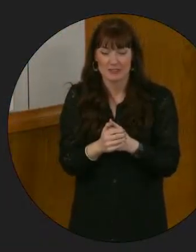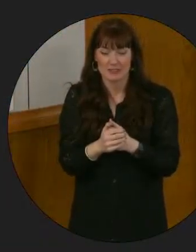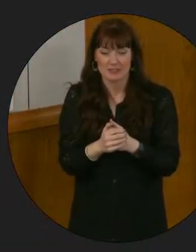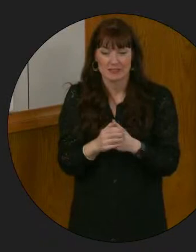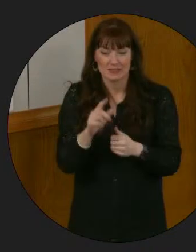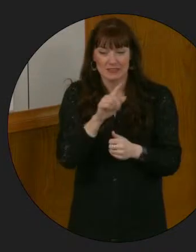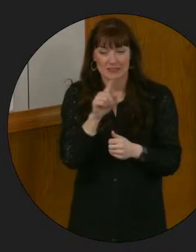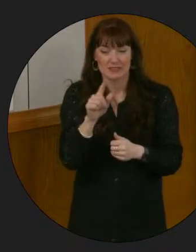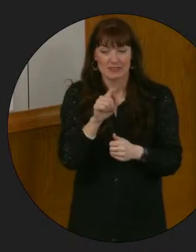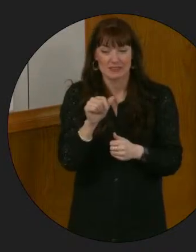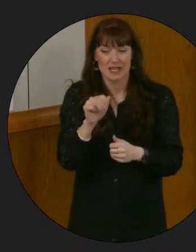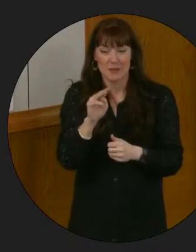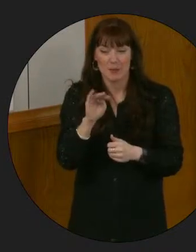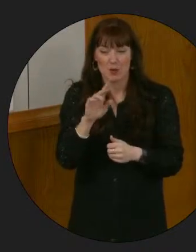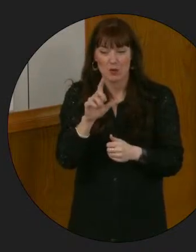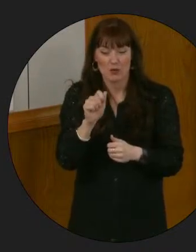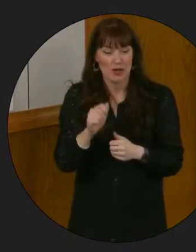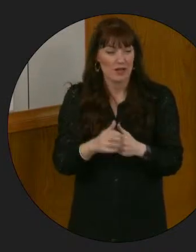Zamora?